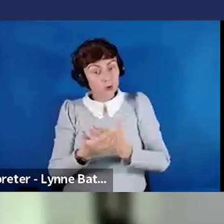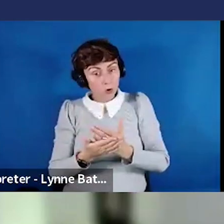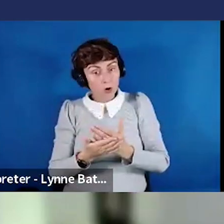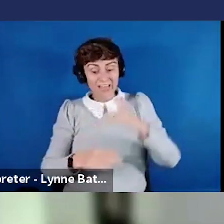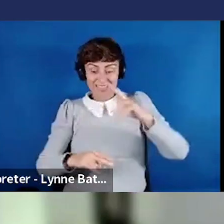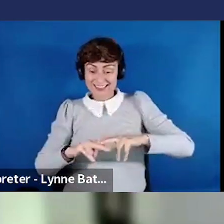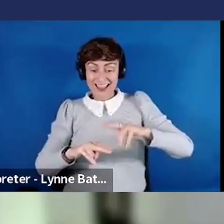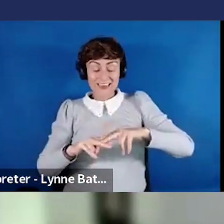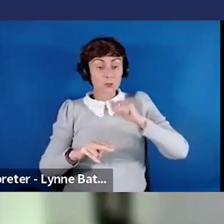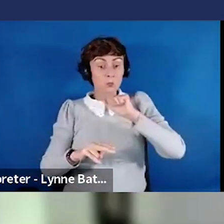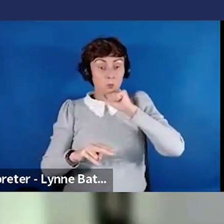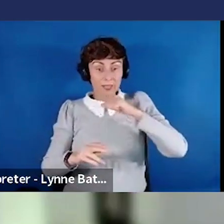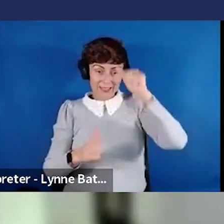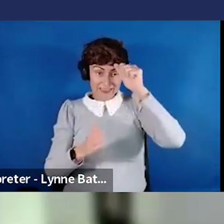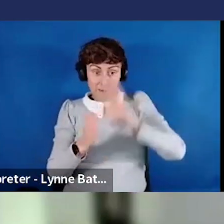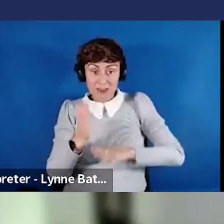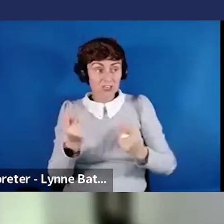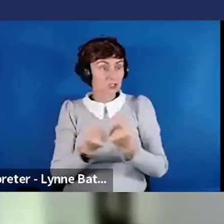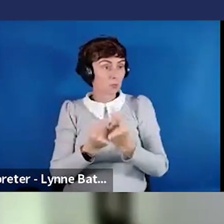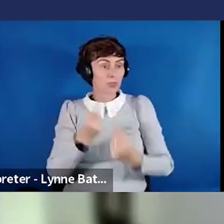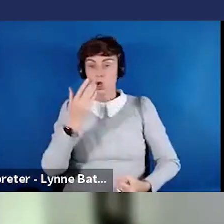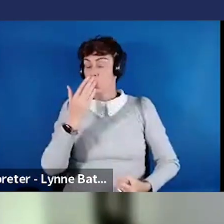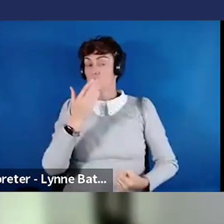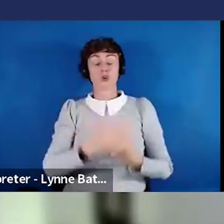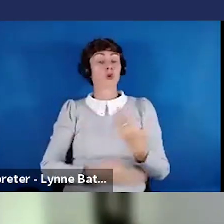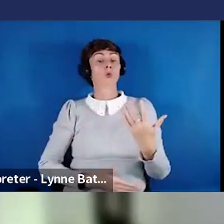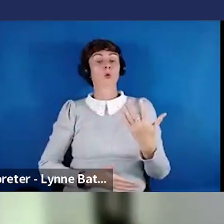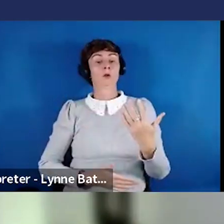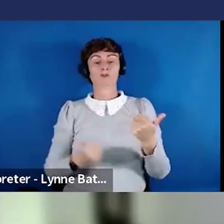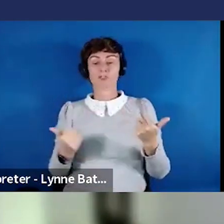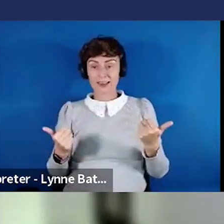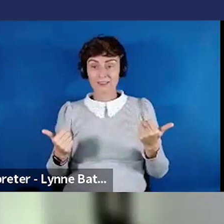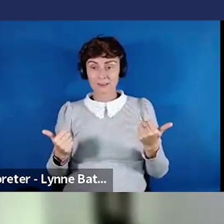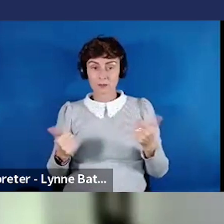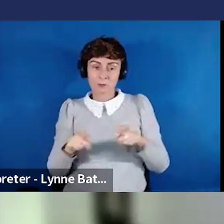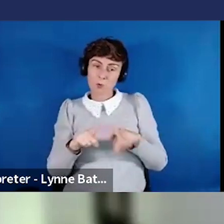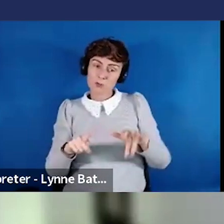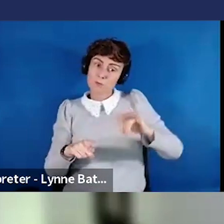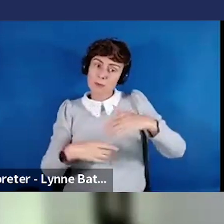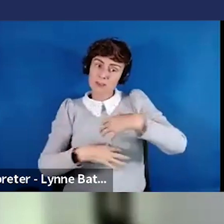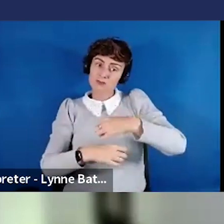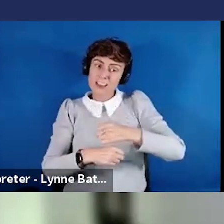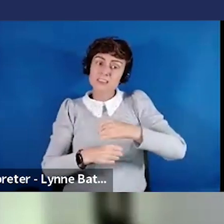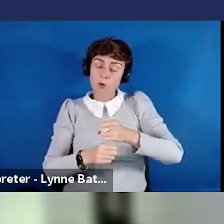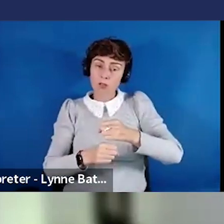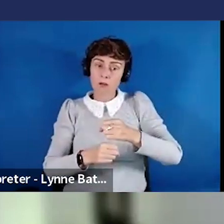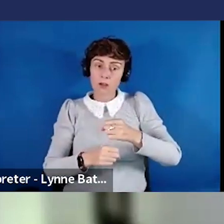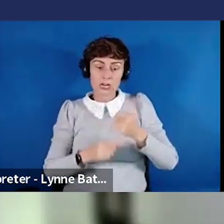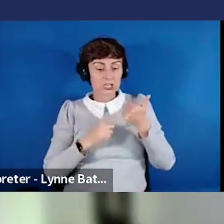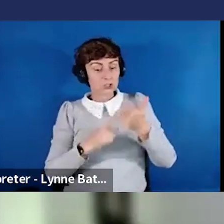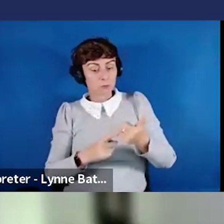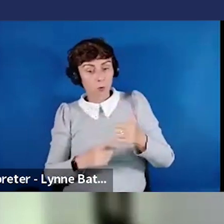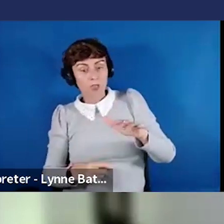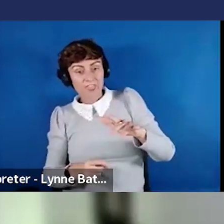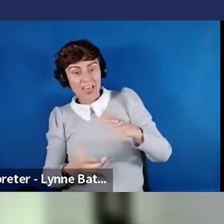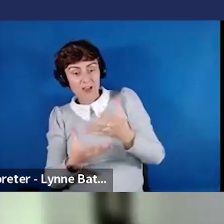experience something that they've not experienced before. It could be great. It could also be really stressful. And there's support there. There's resources